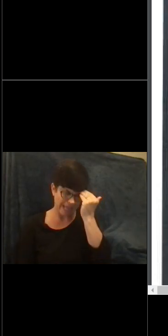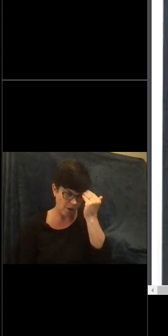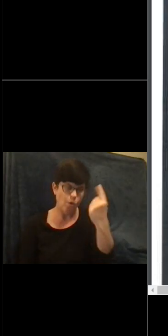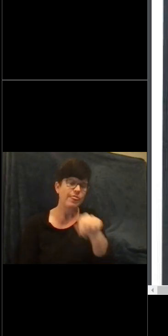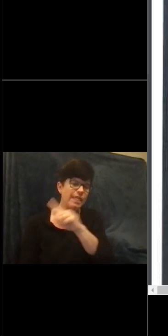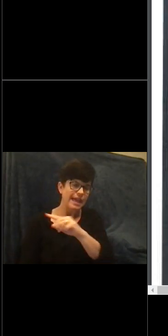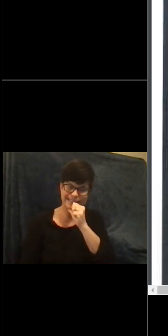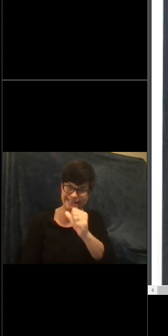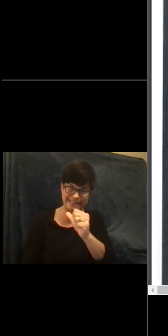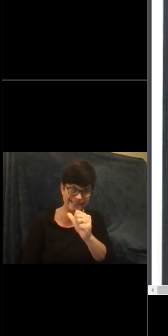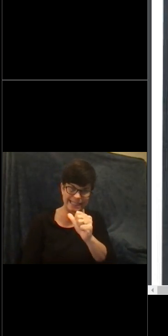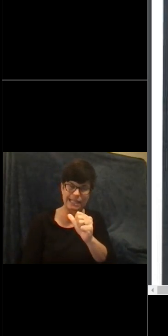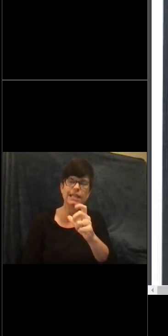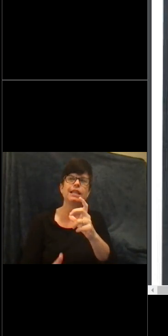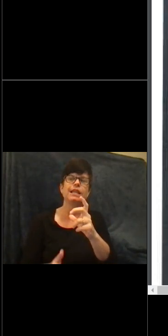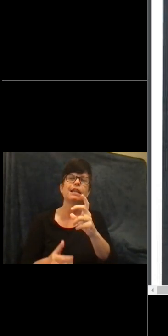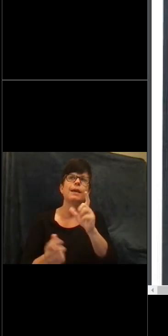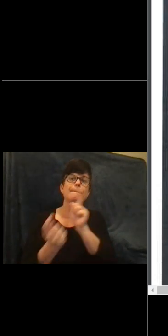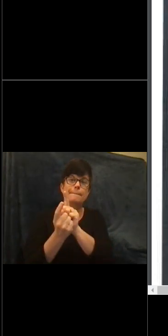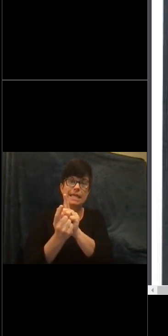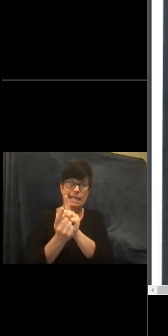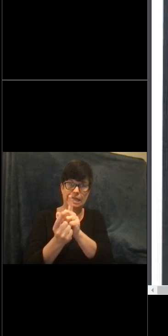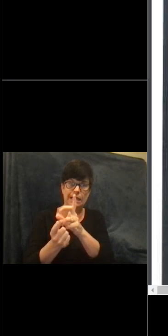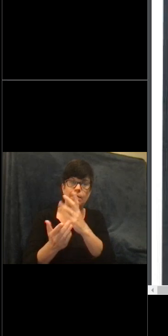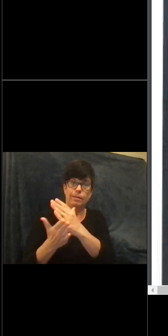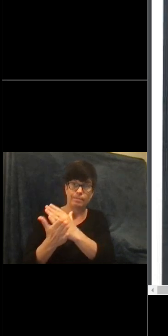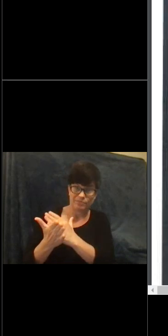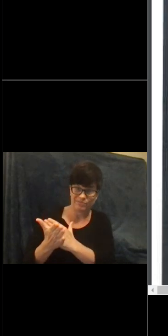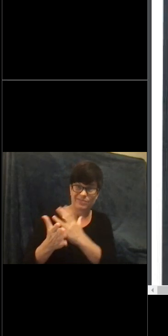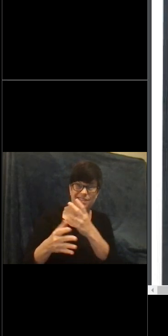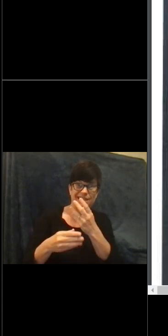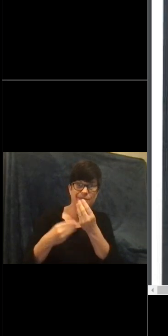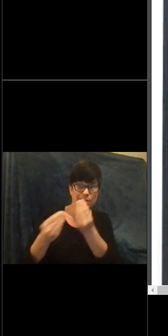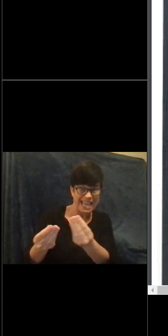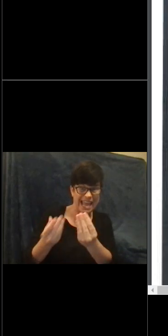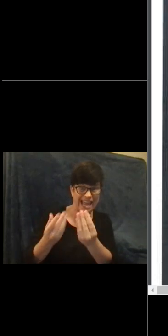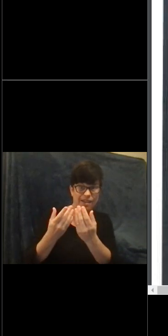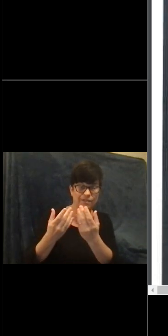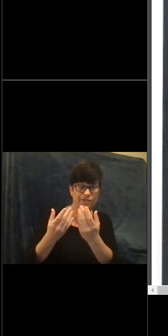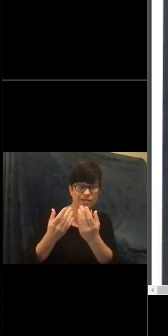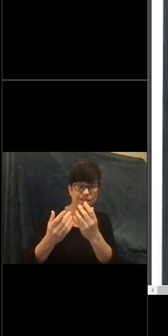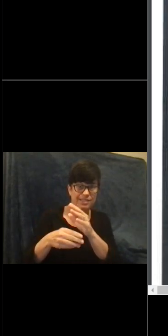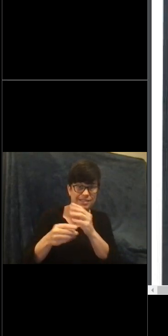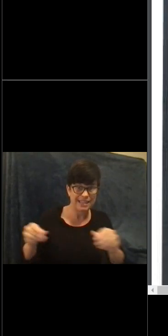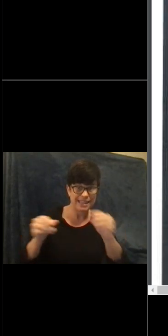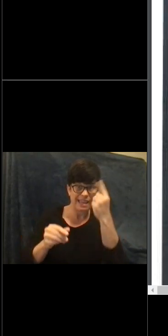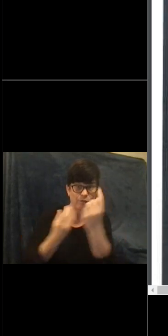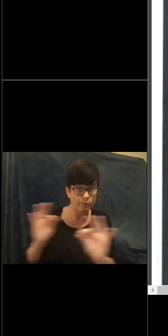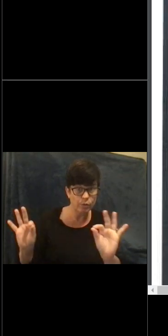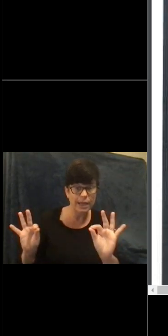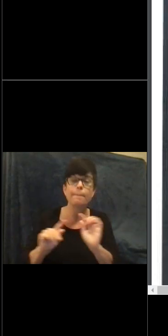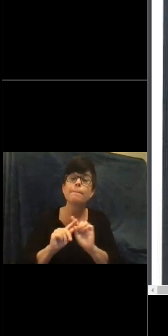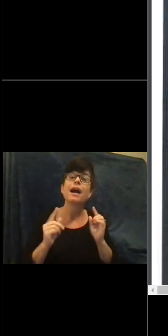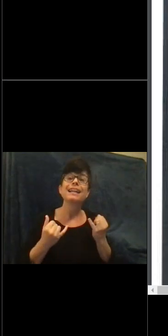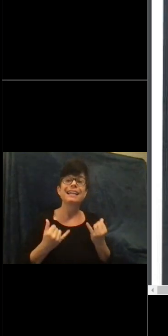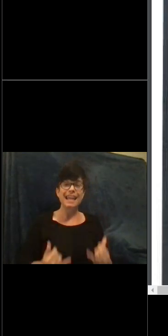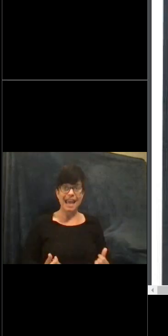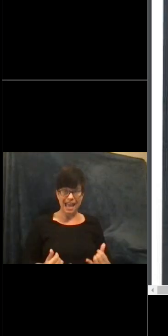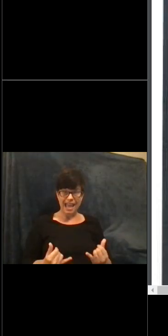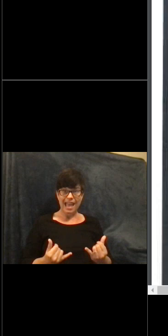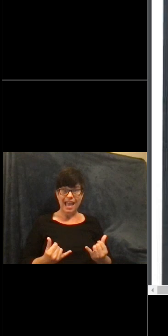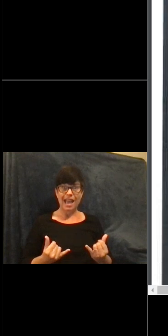and got the land for free. However, knowing that there is this opportunity for the city to potentially approve